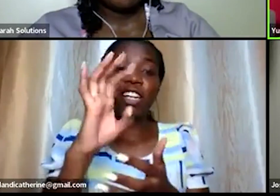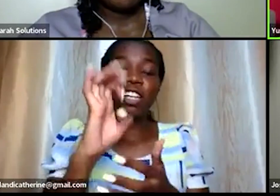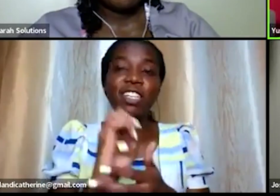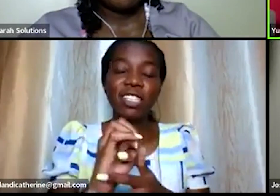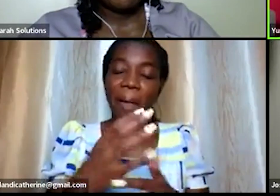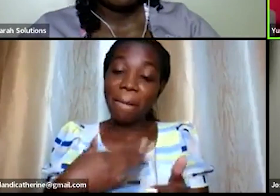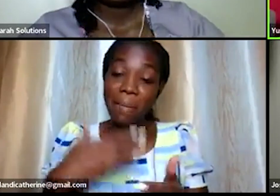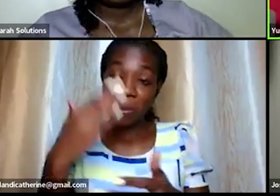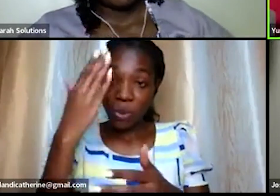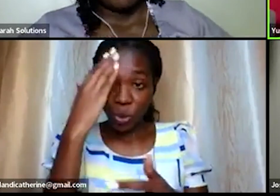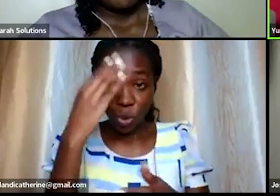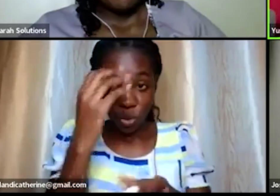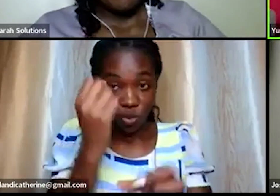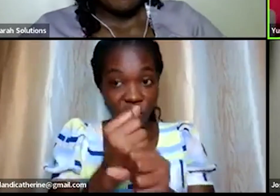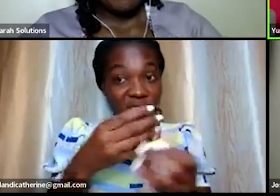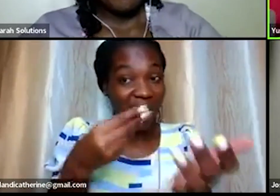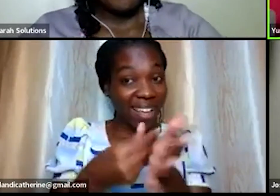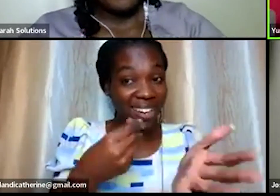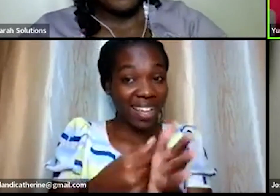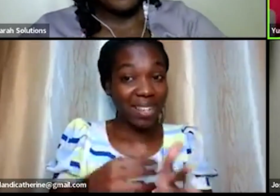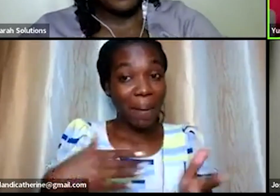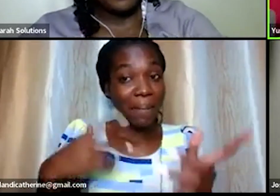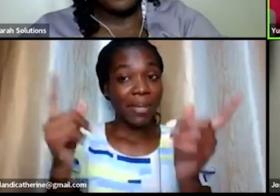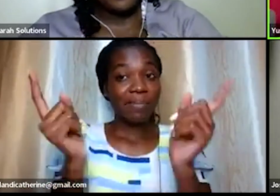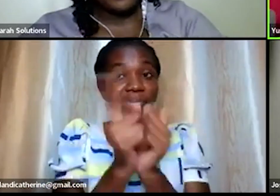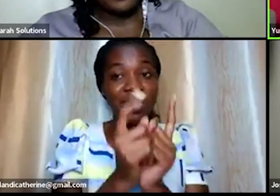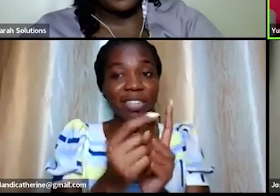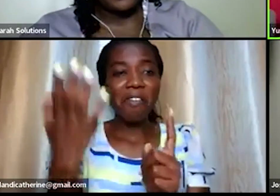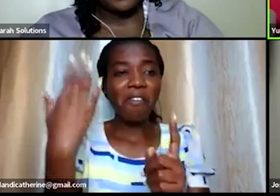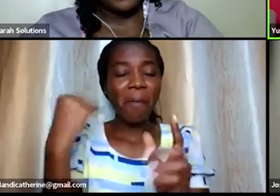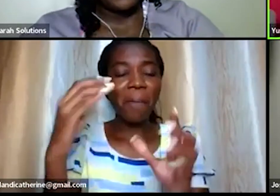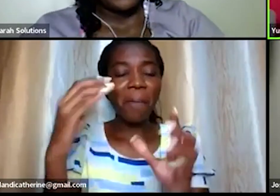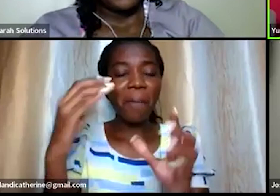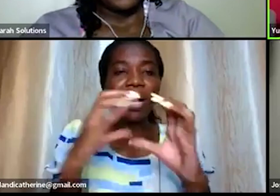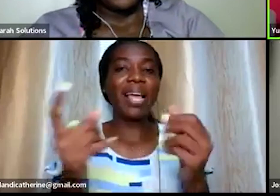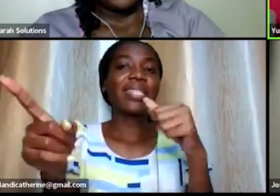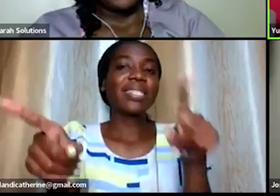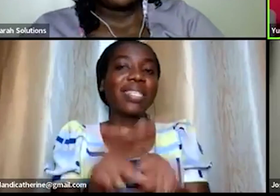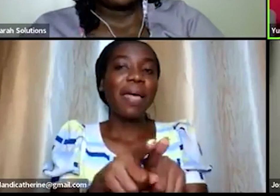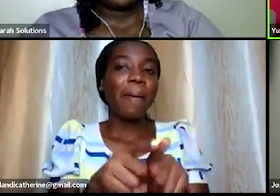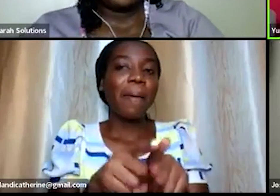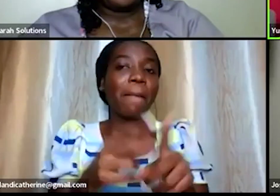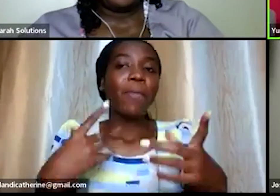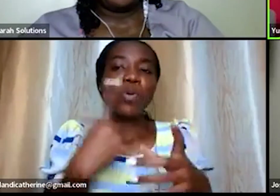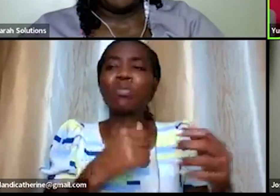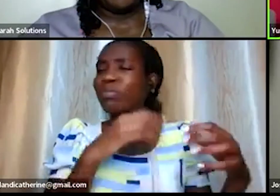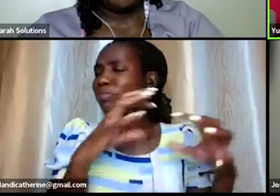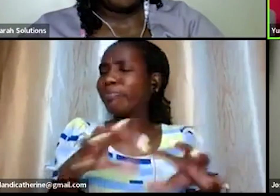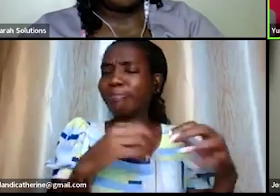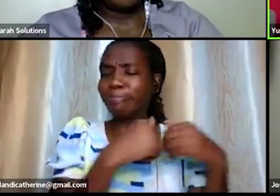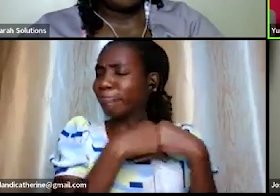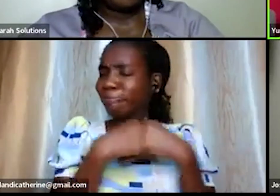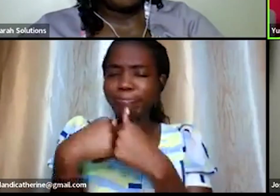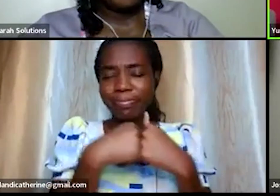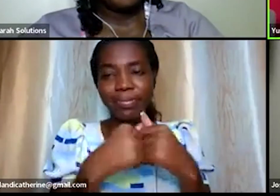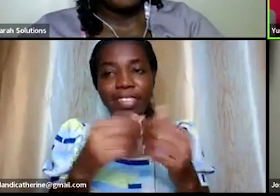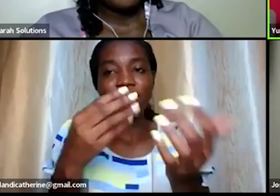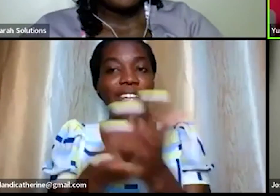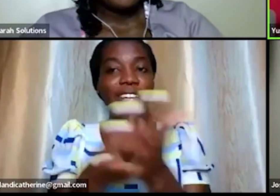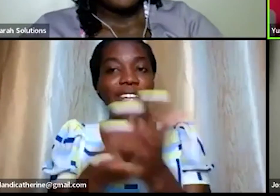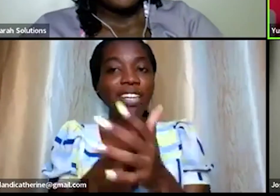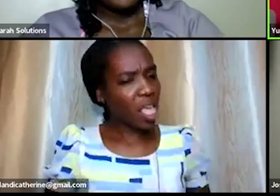finance. Nobody. In fact, I meet my former classmates, the people who are struggling with finance that ask me, Yusuf, since